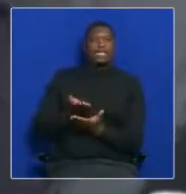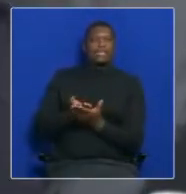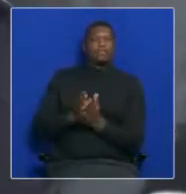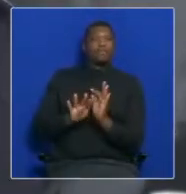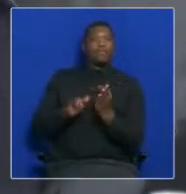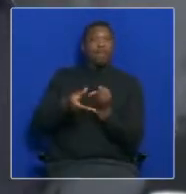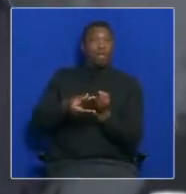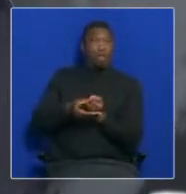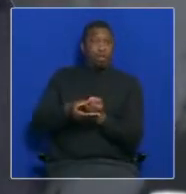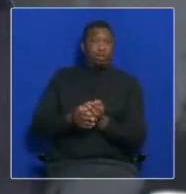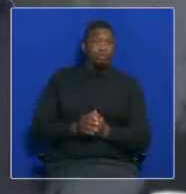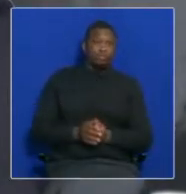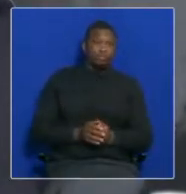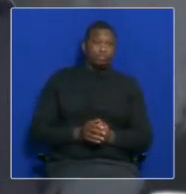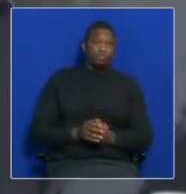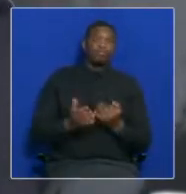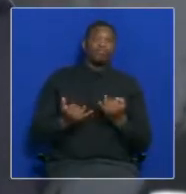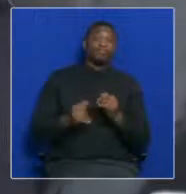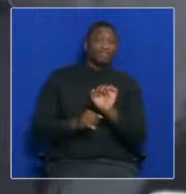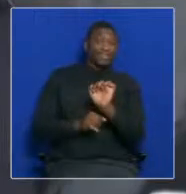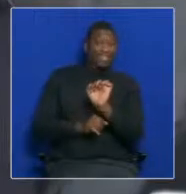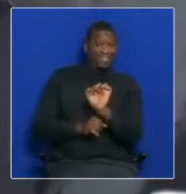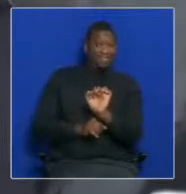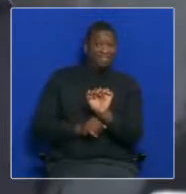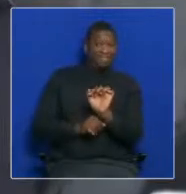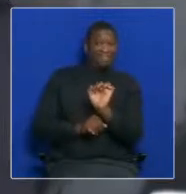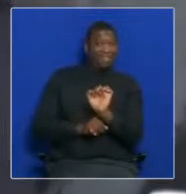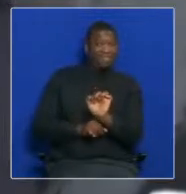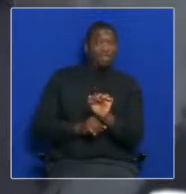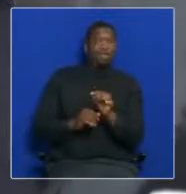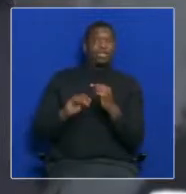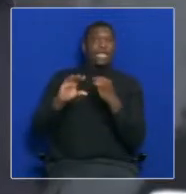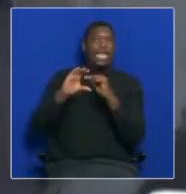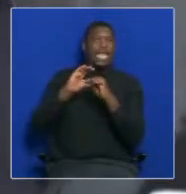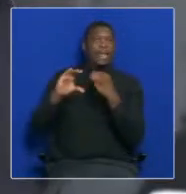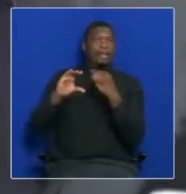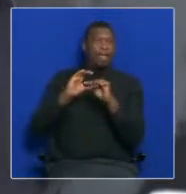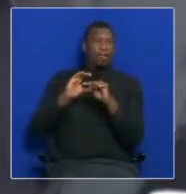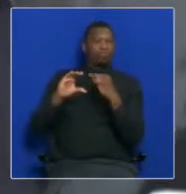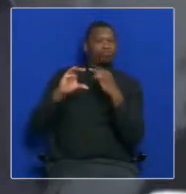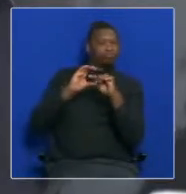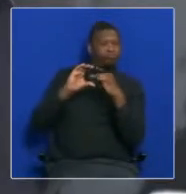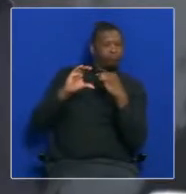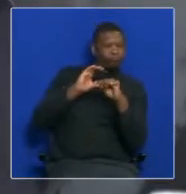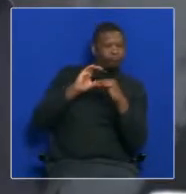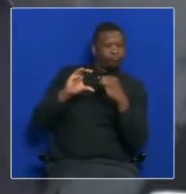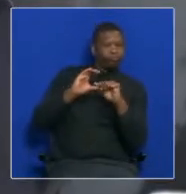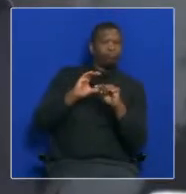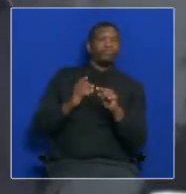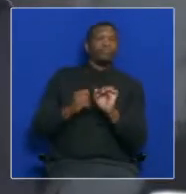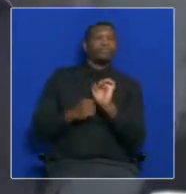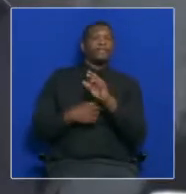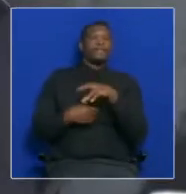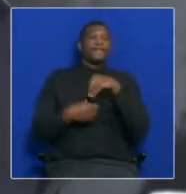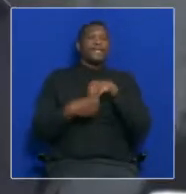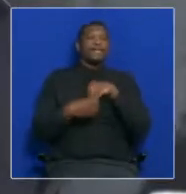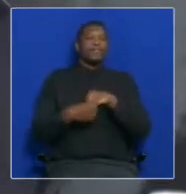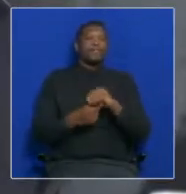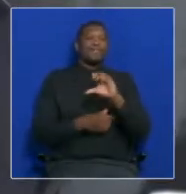Essentially, they are screenshots of email correspondence involving the CI